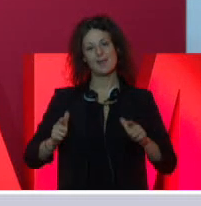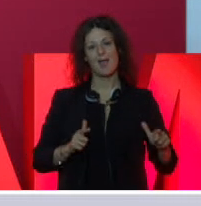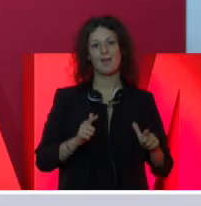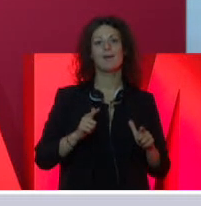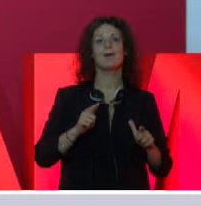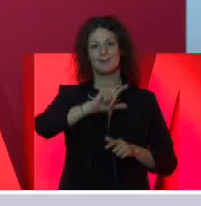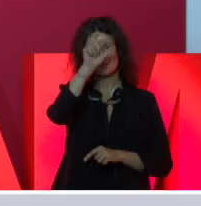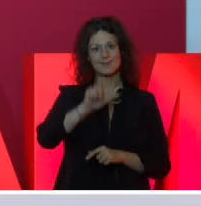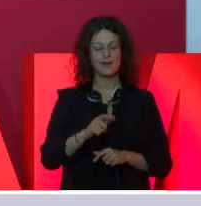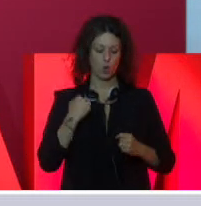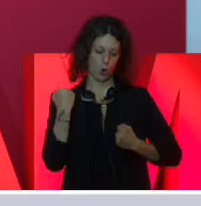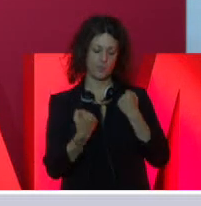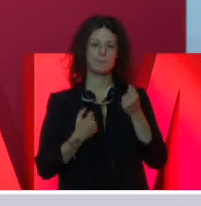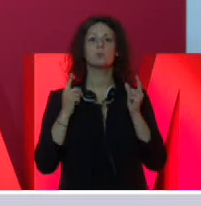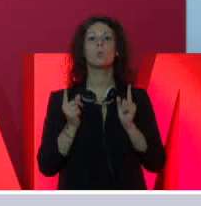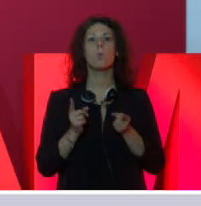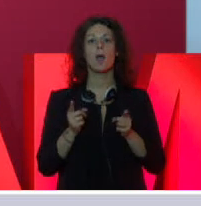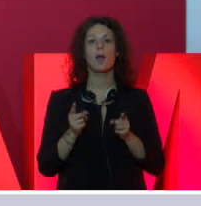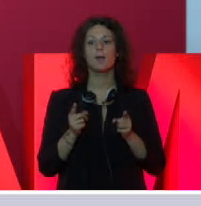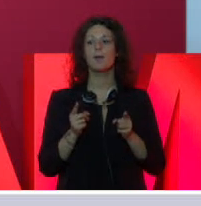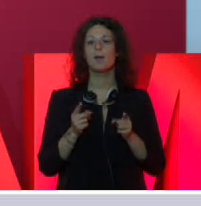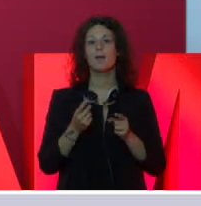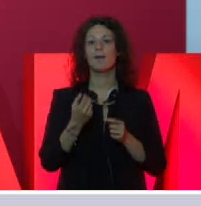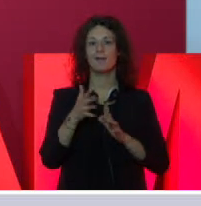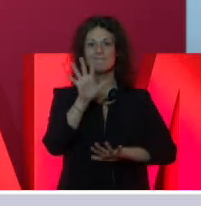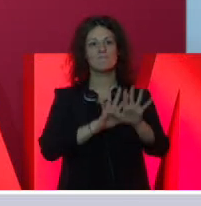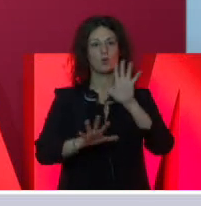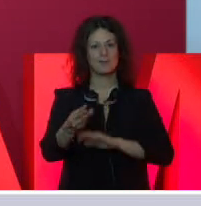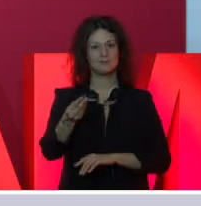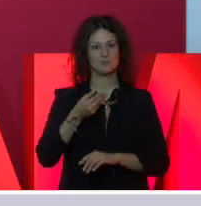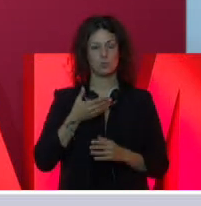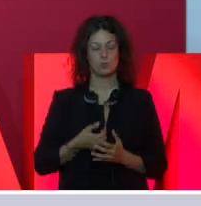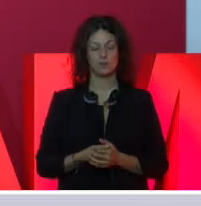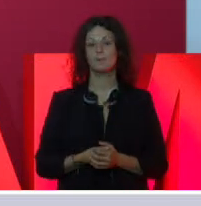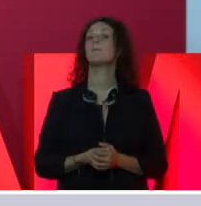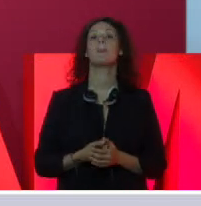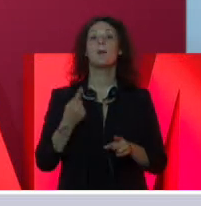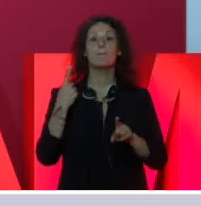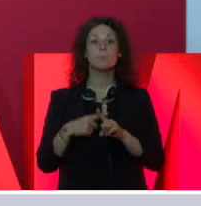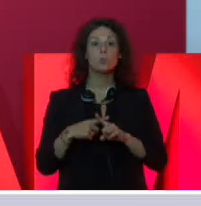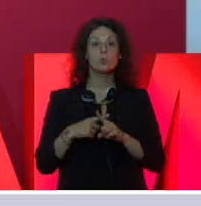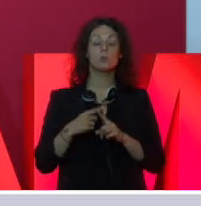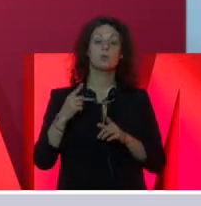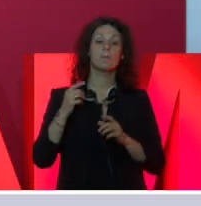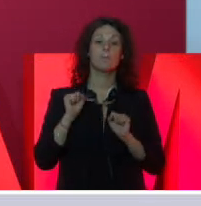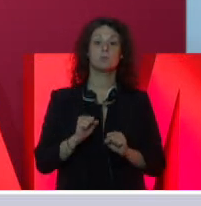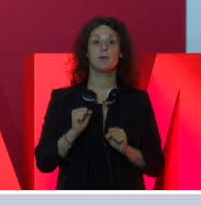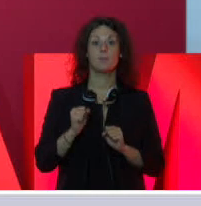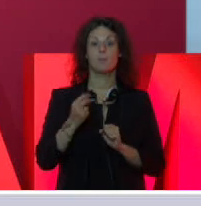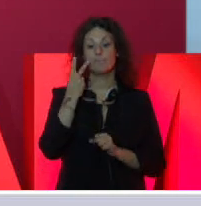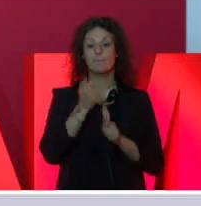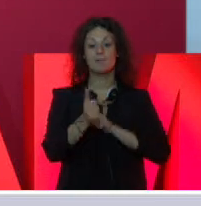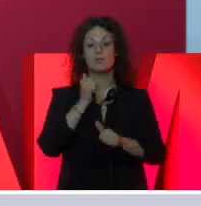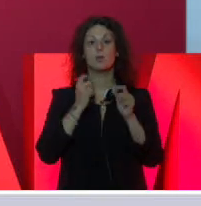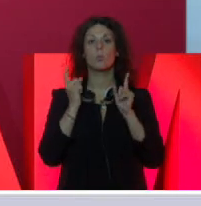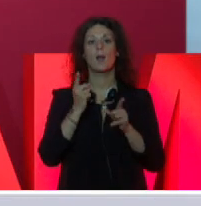this also allows us, as we know very well, they allow us to learn something about the risk profile of